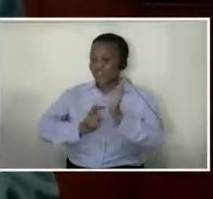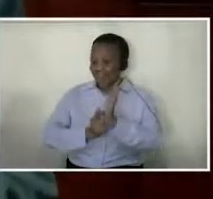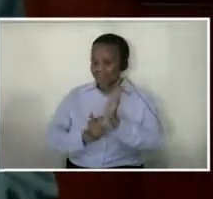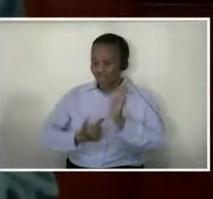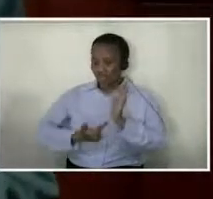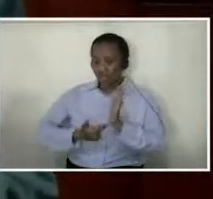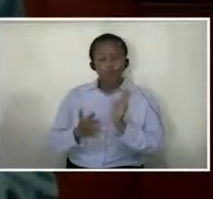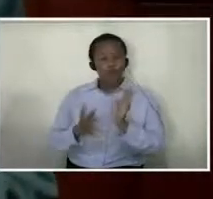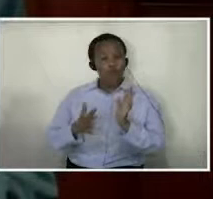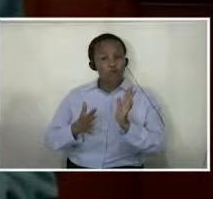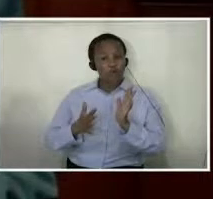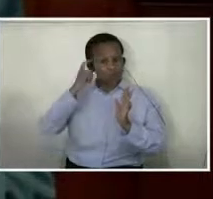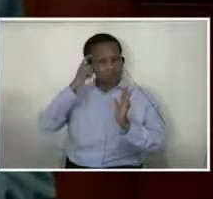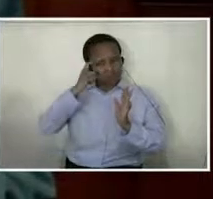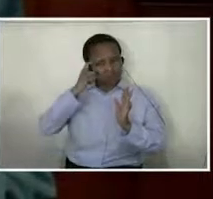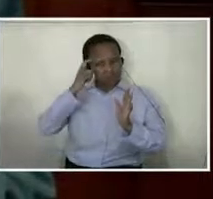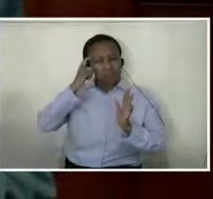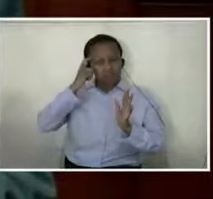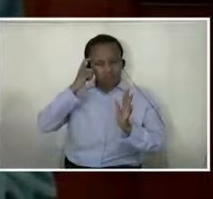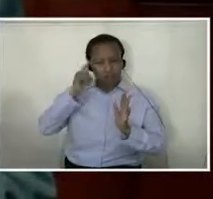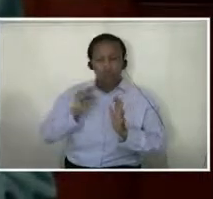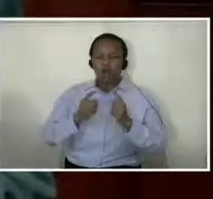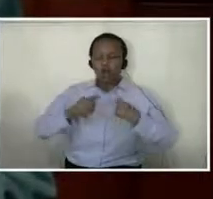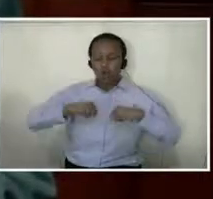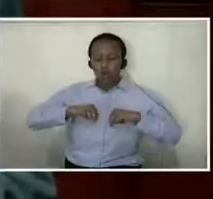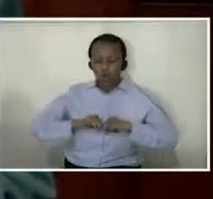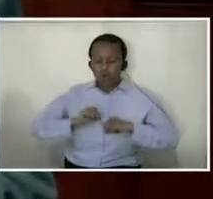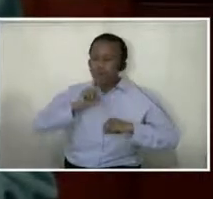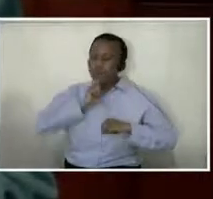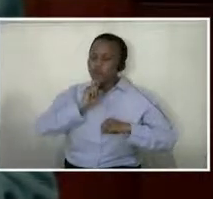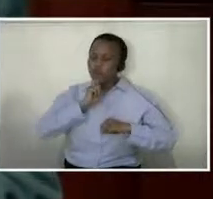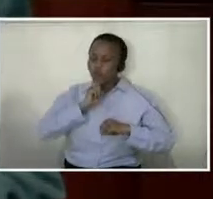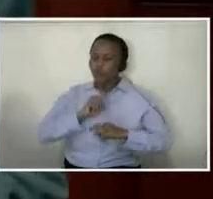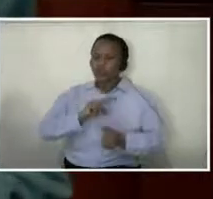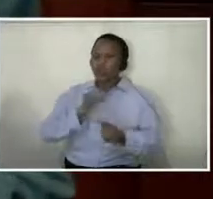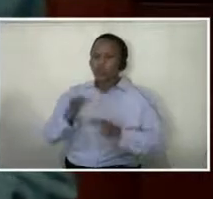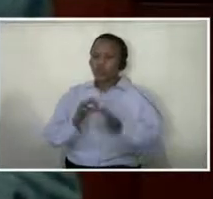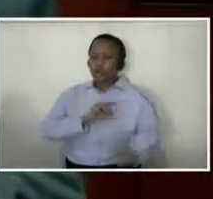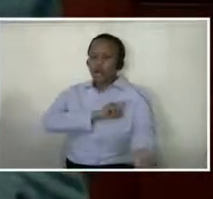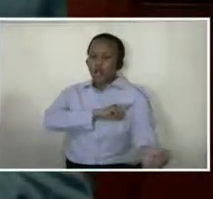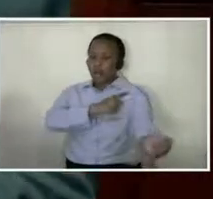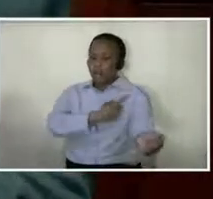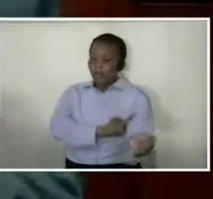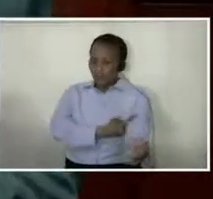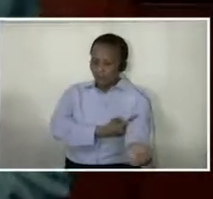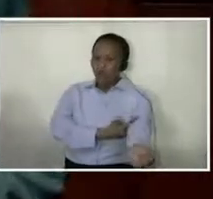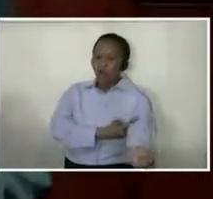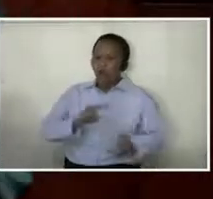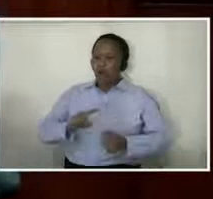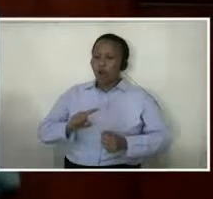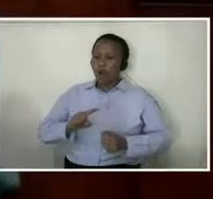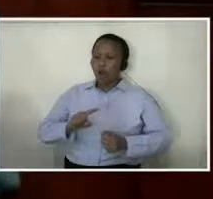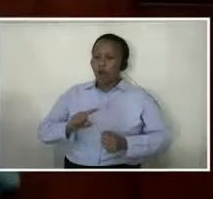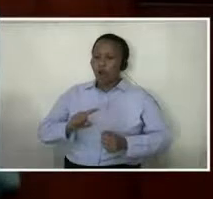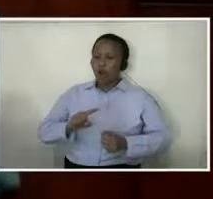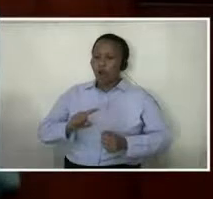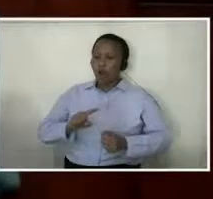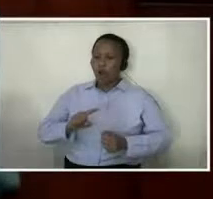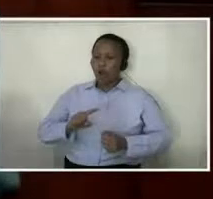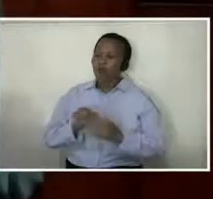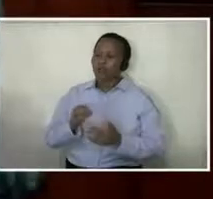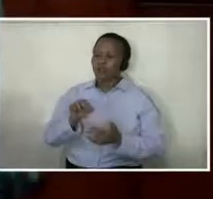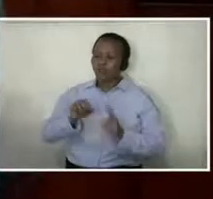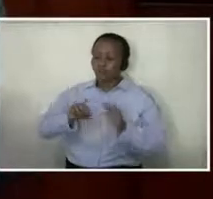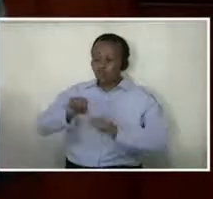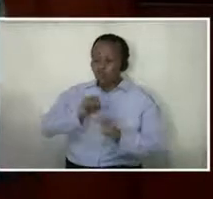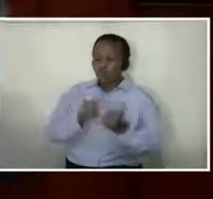considered whether we are utilizing political power bestowed on us in earnest to advance